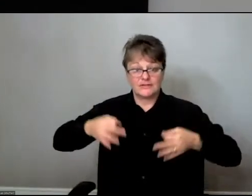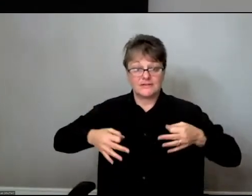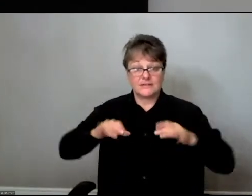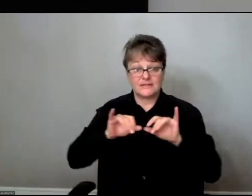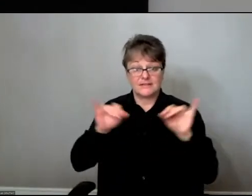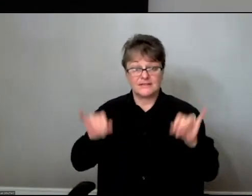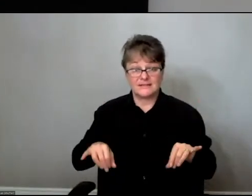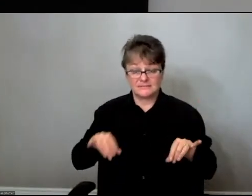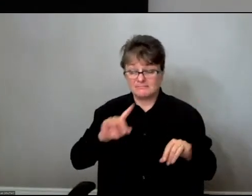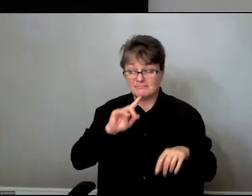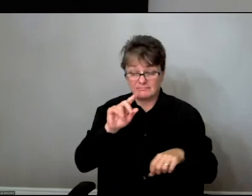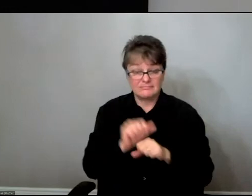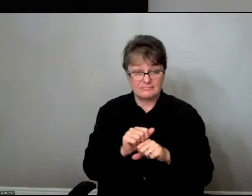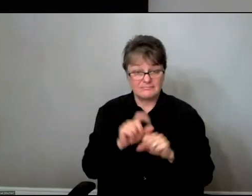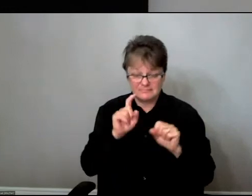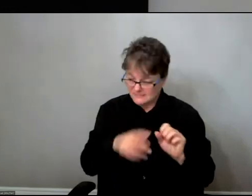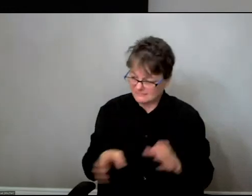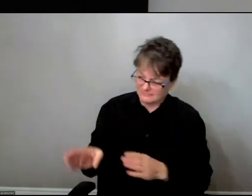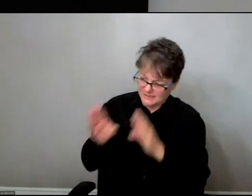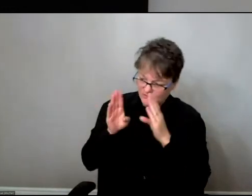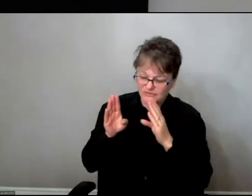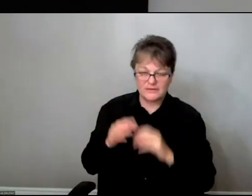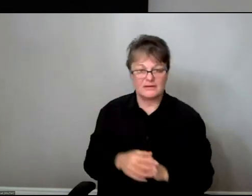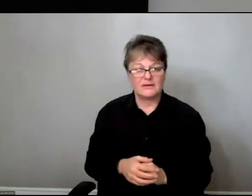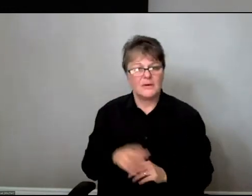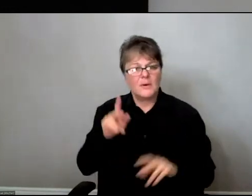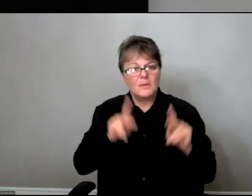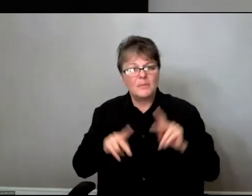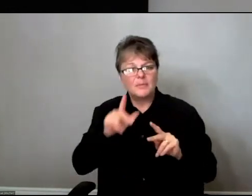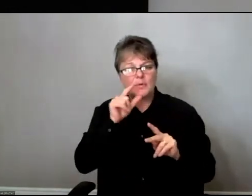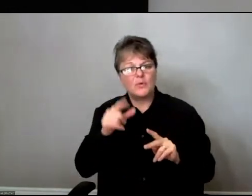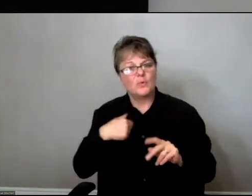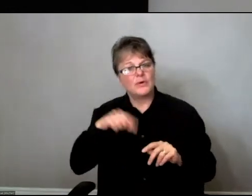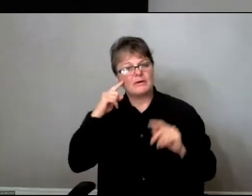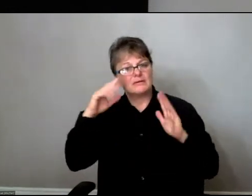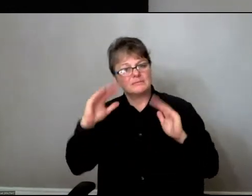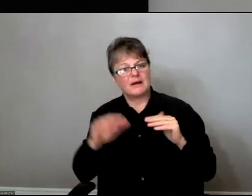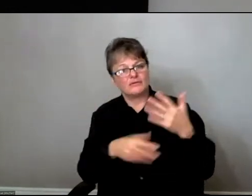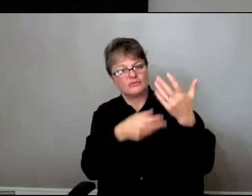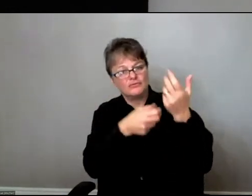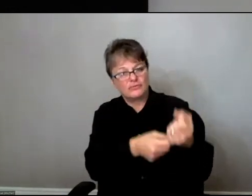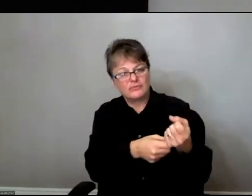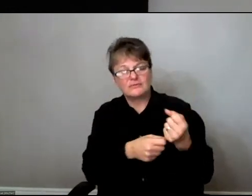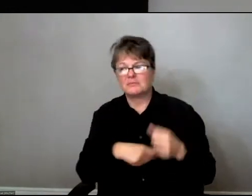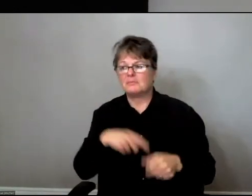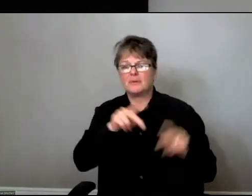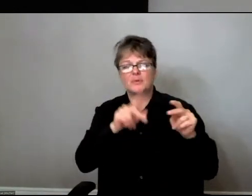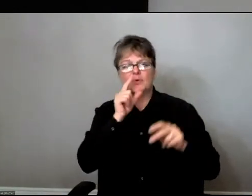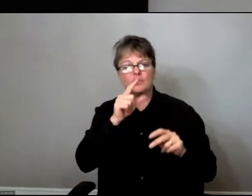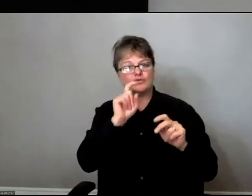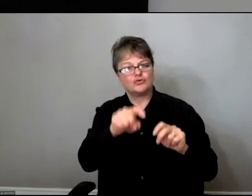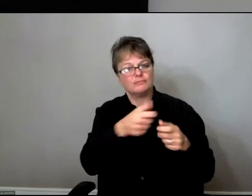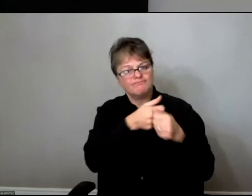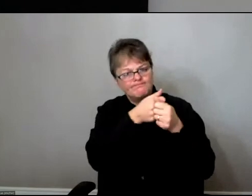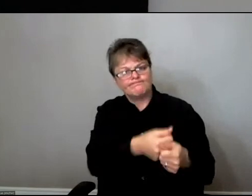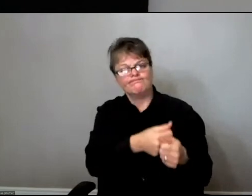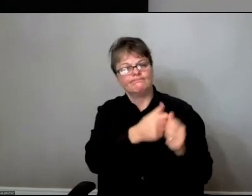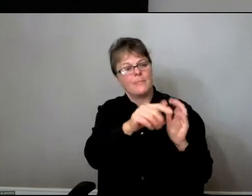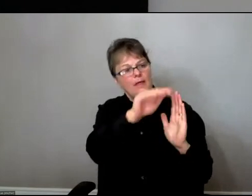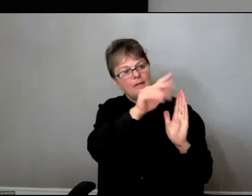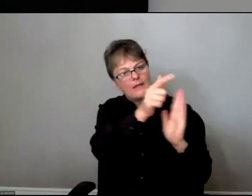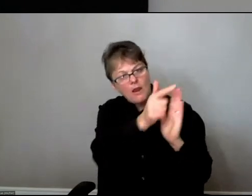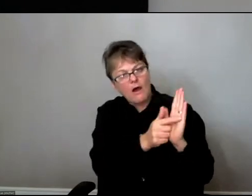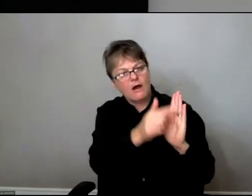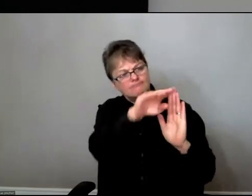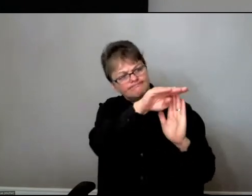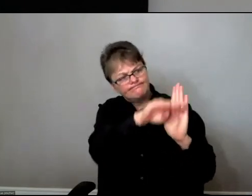People in a position of trust, people who are supposed to uphold the law and protect us, where is the